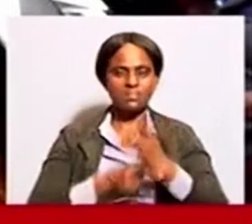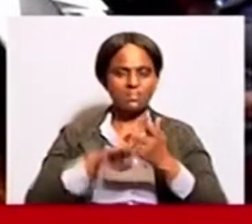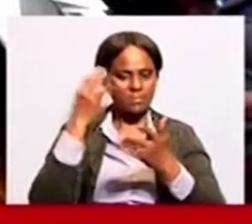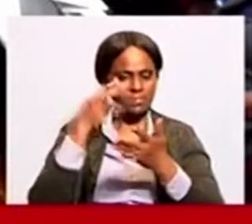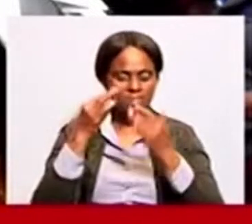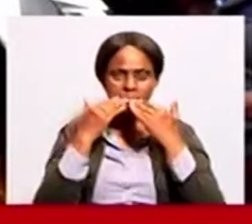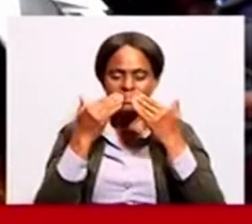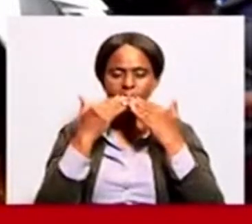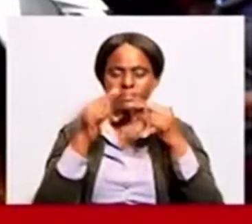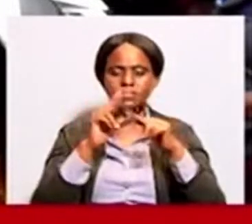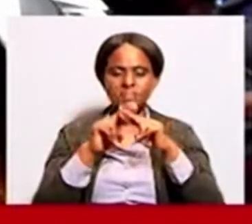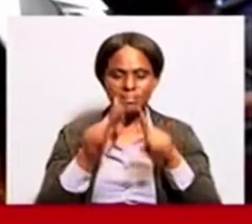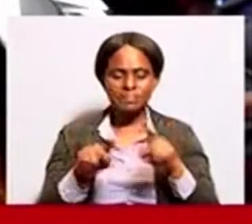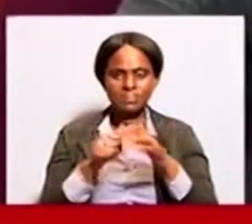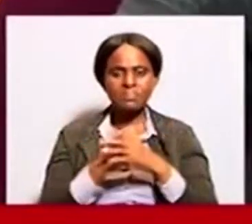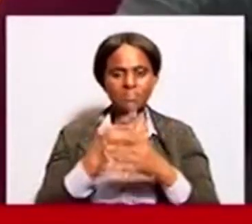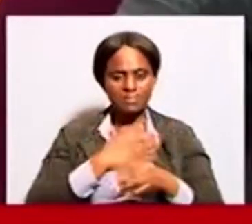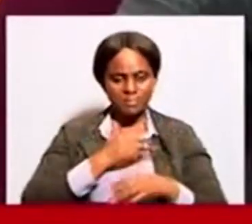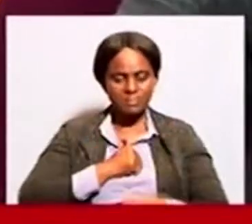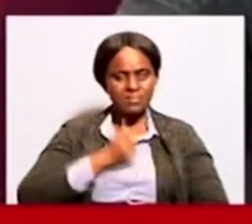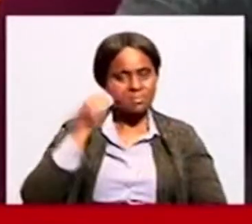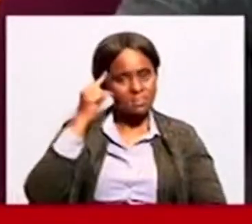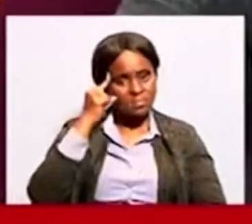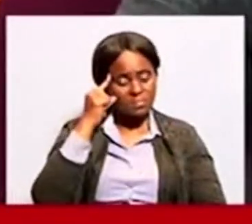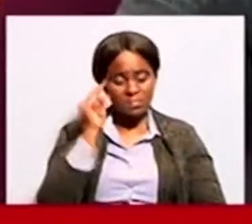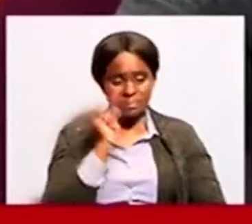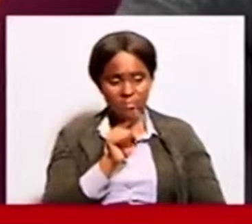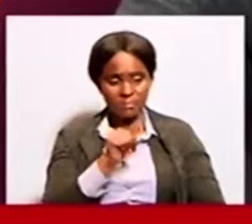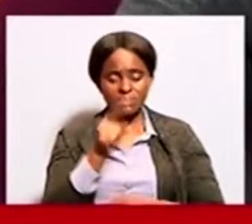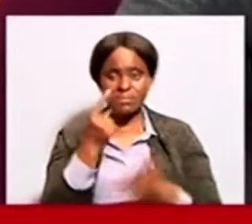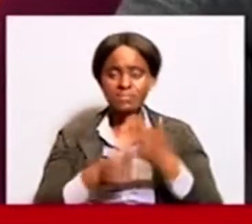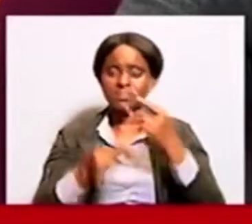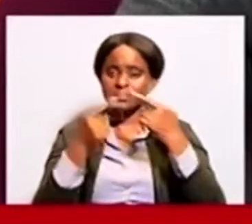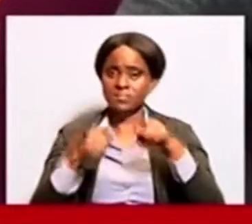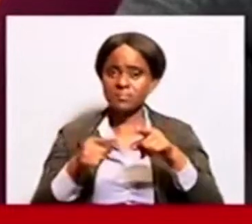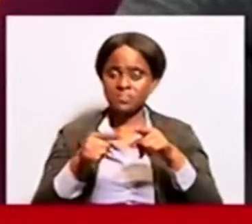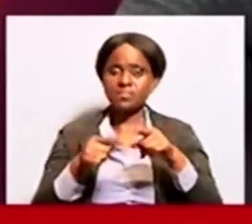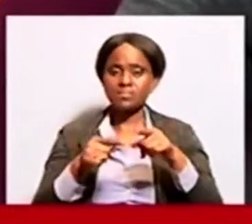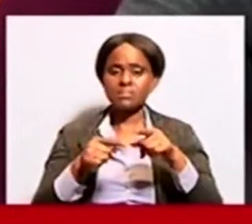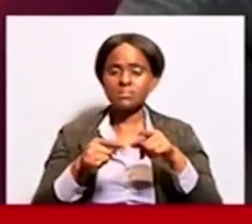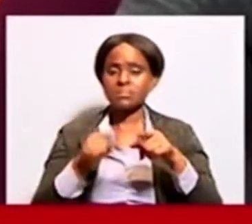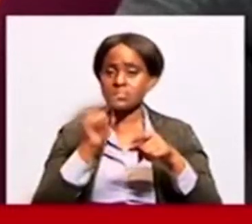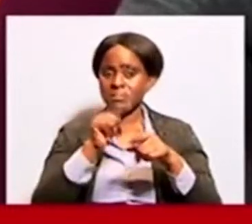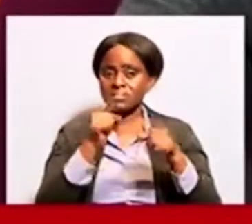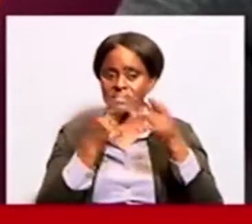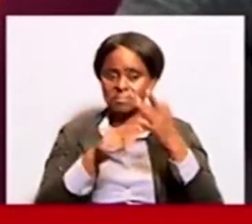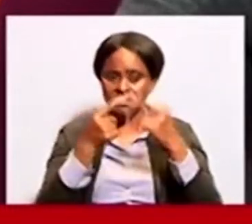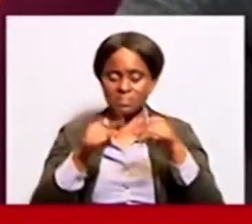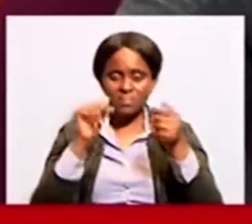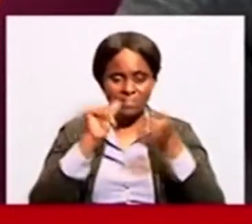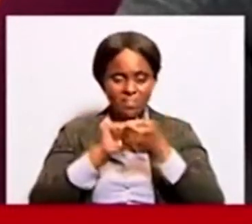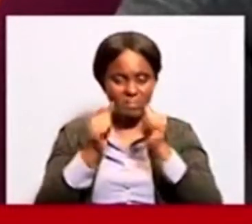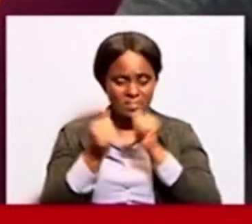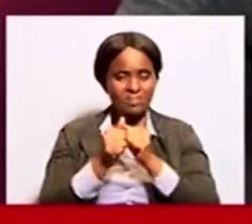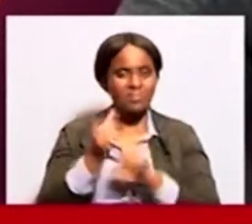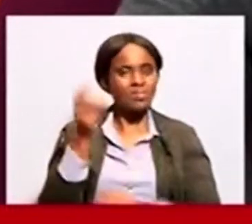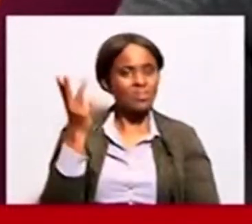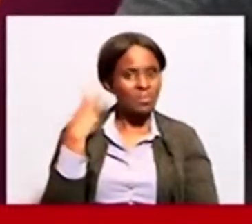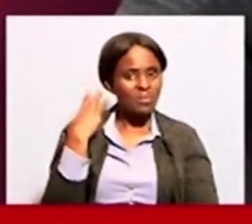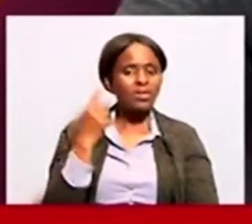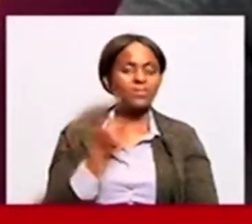Thank you, Chair. I think that's that was happening, Chair. You know, the problem was